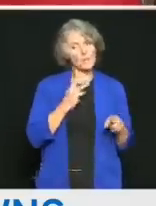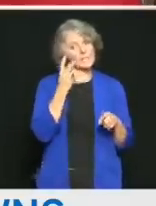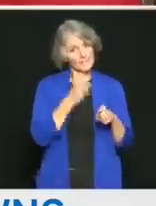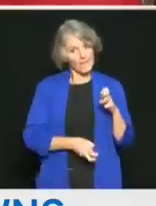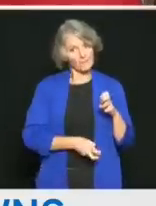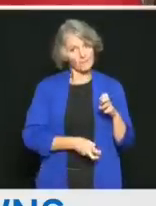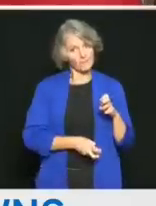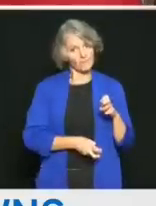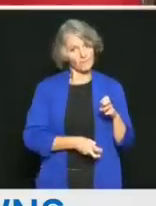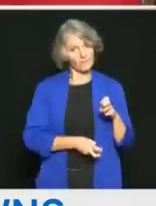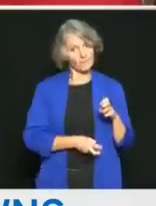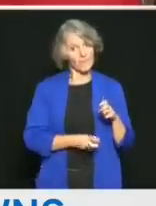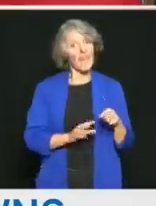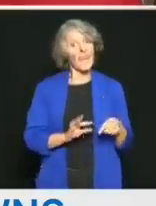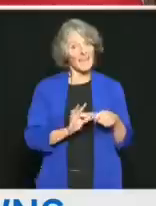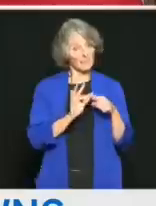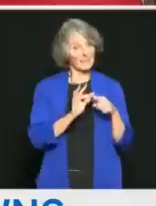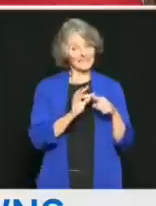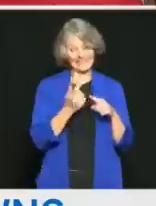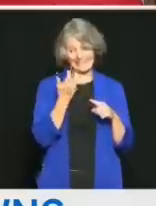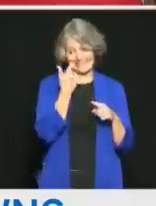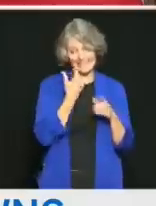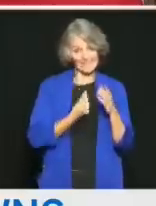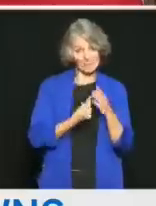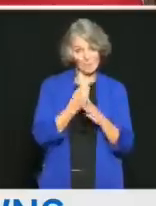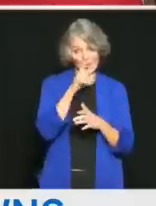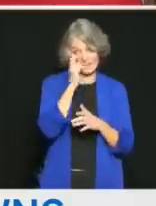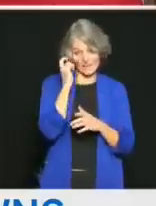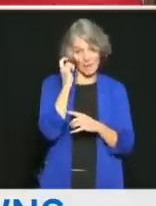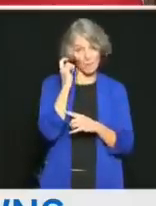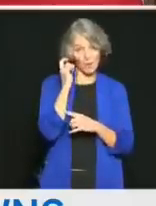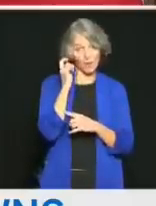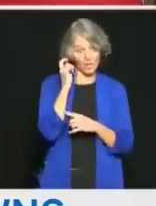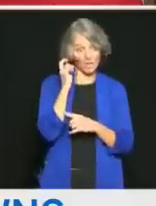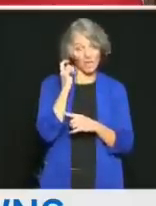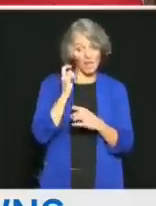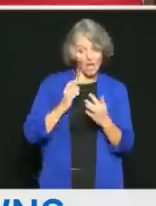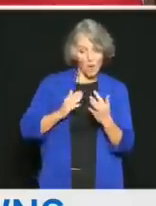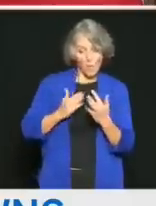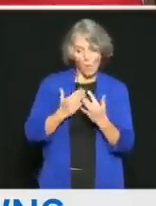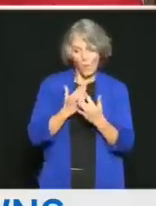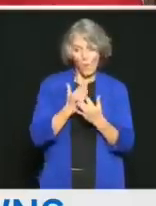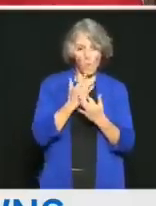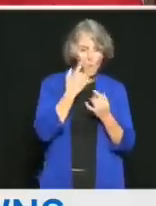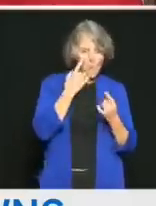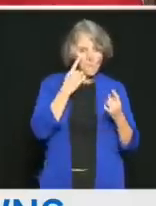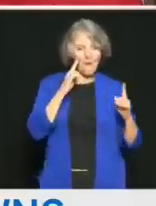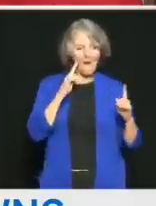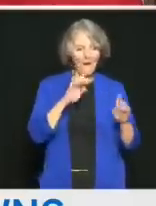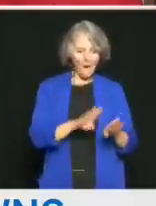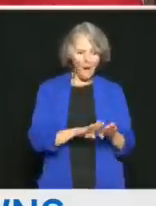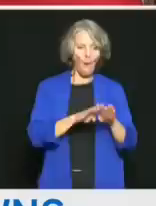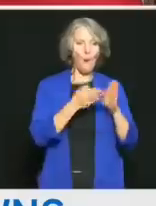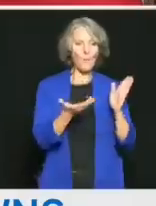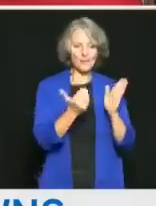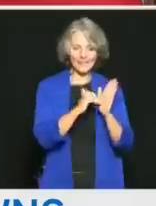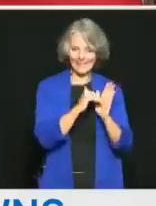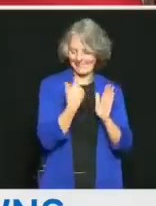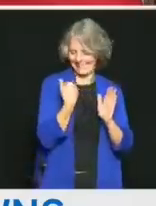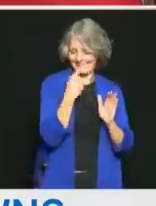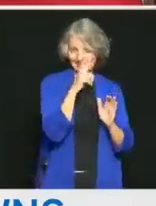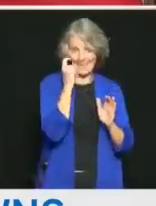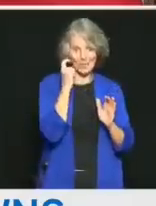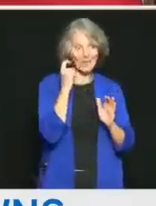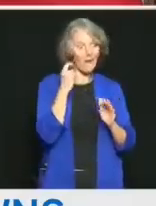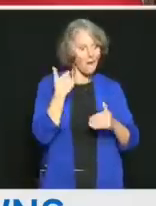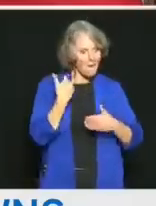business that got through a difficult summer, a difficult spring, was able to reopen in the summer, and